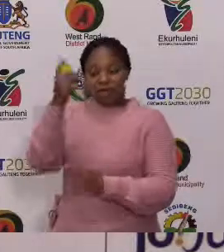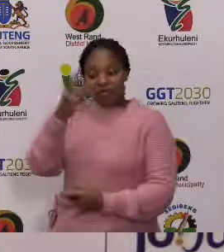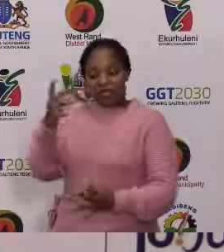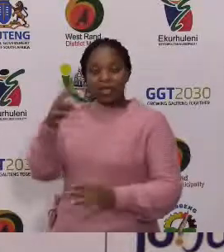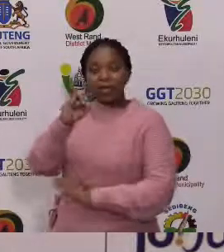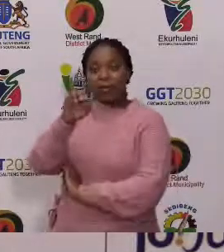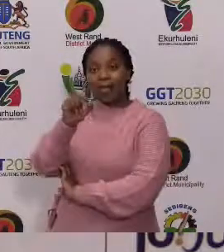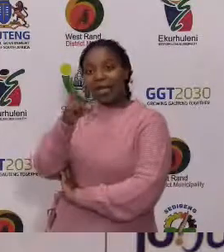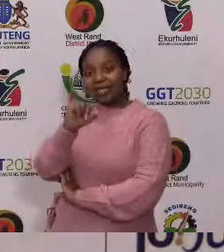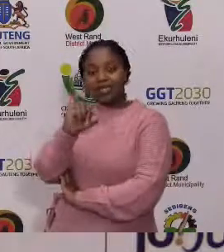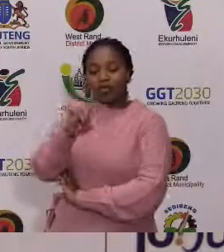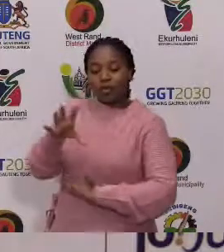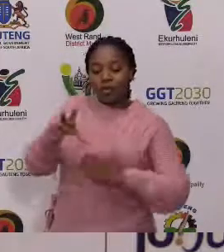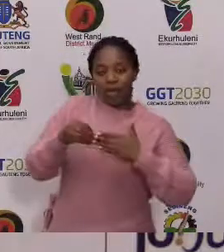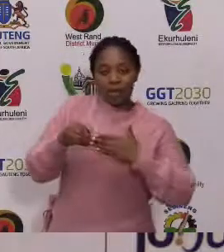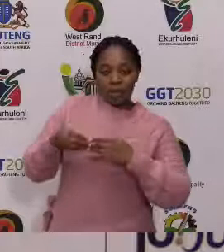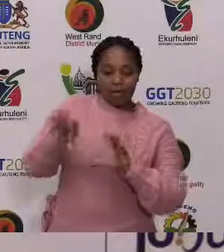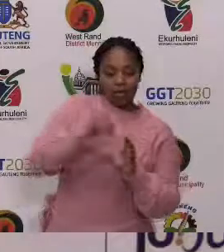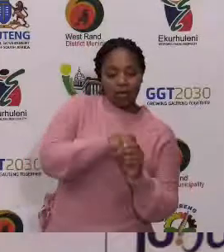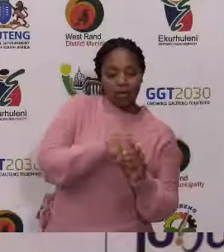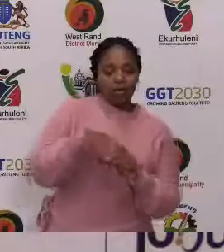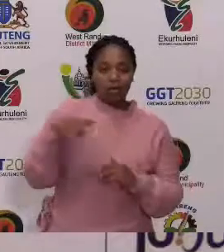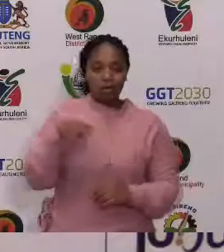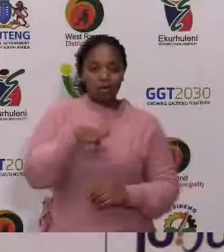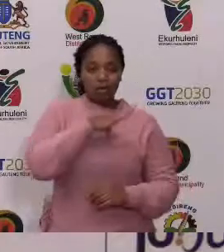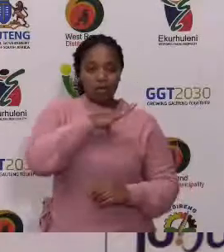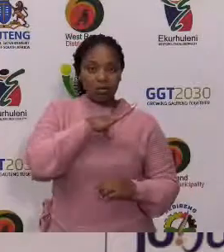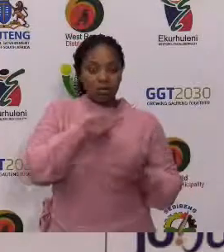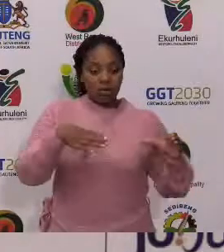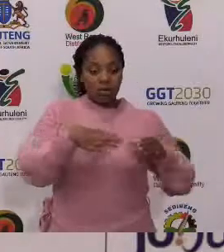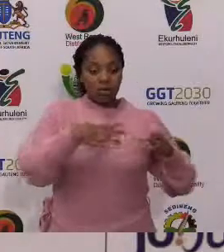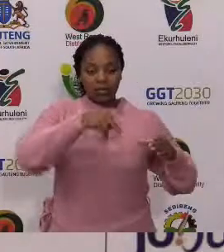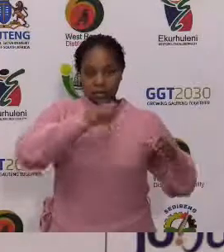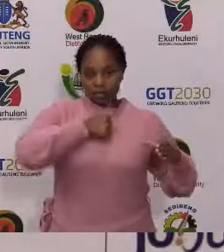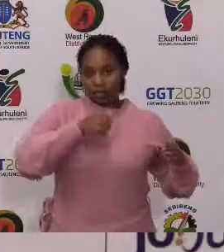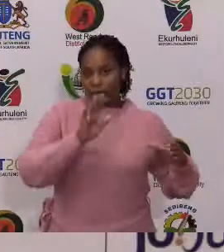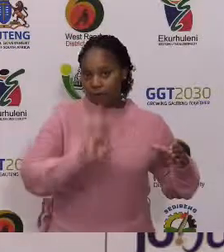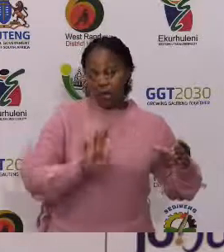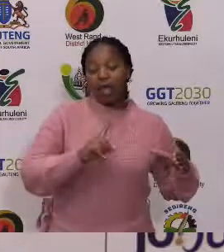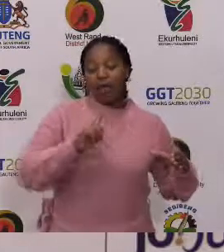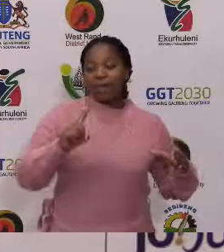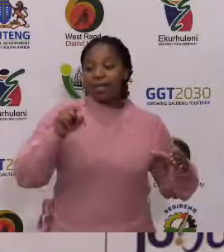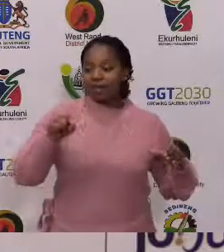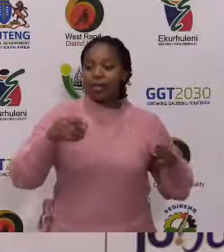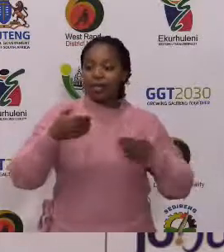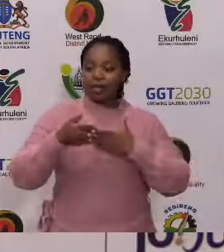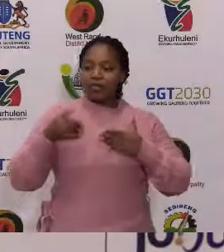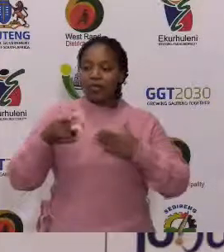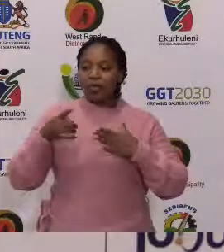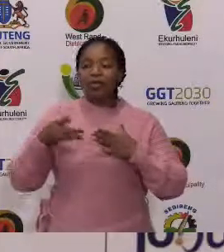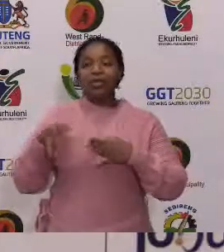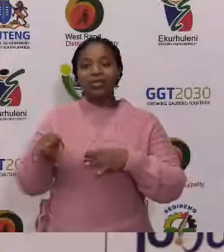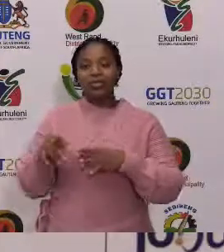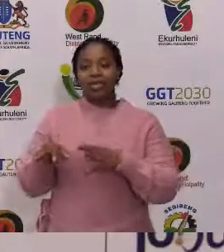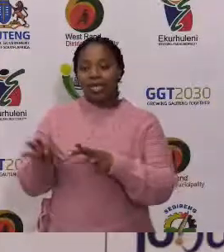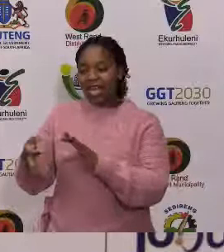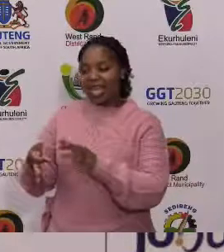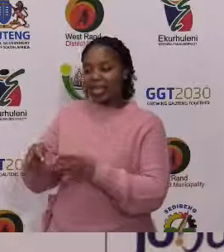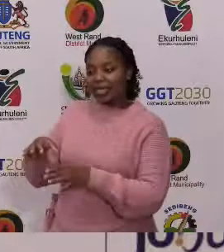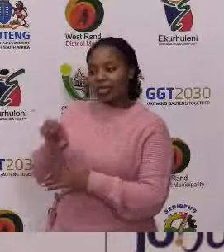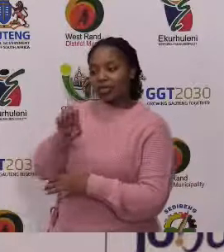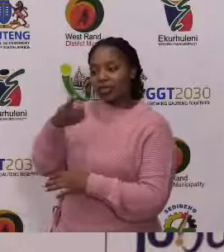of our committee, but you would know he is the former executive director of the